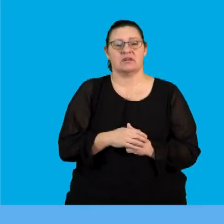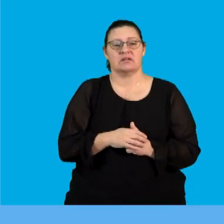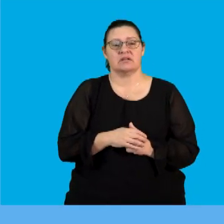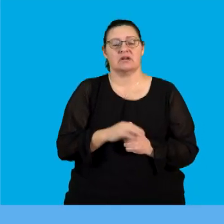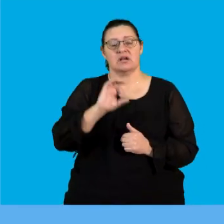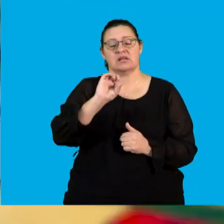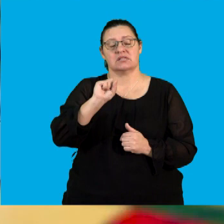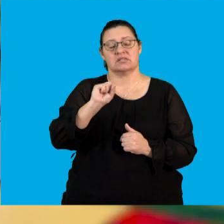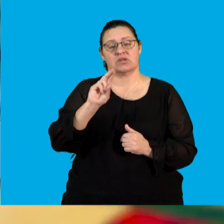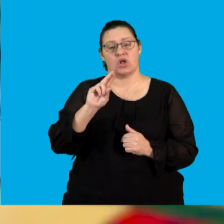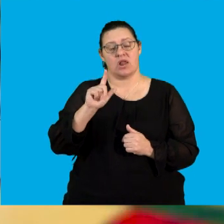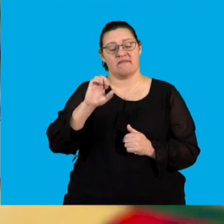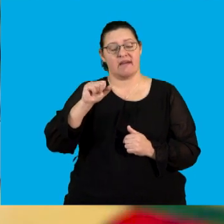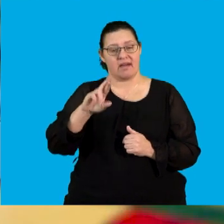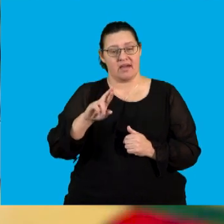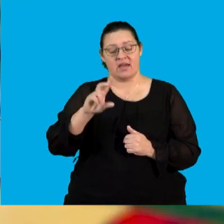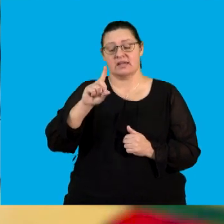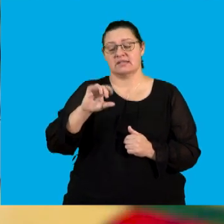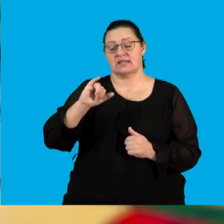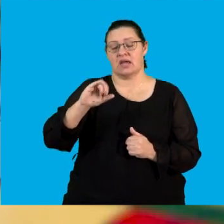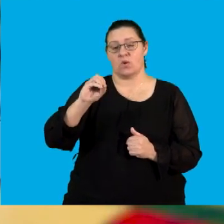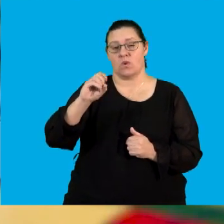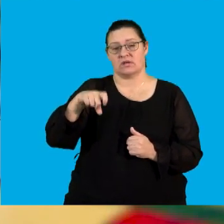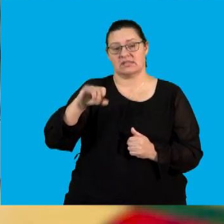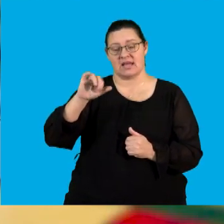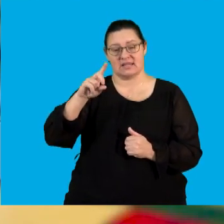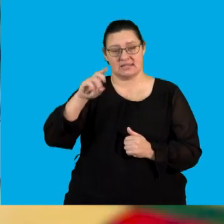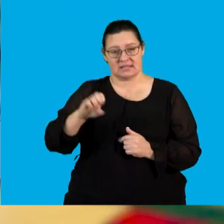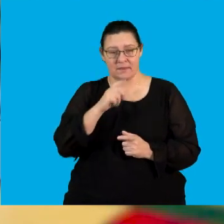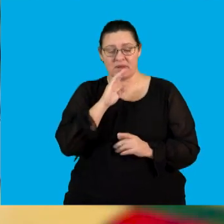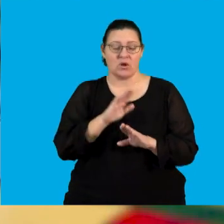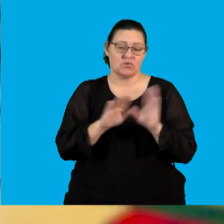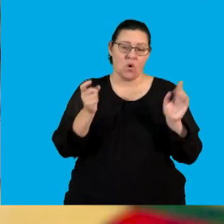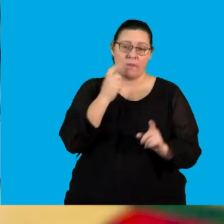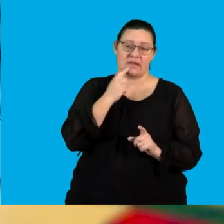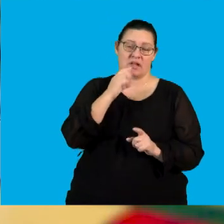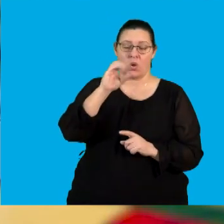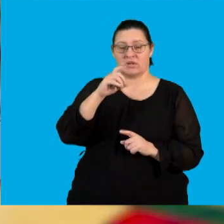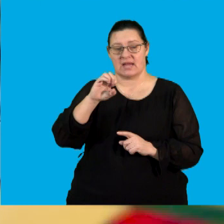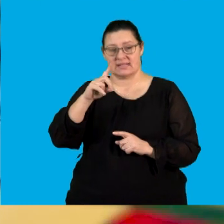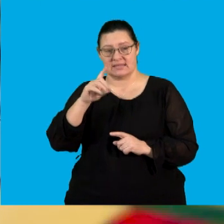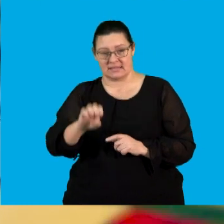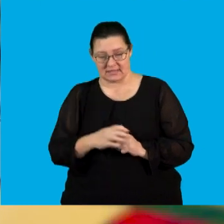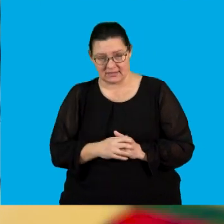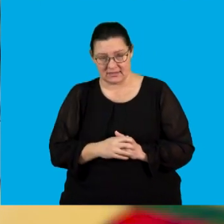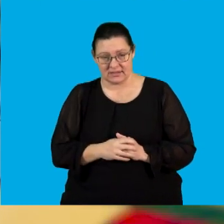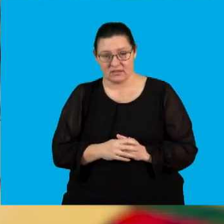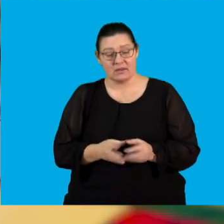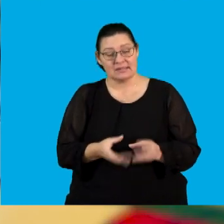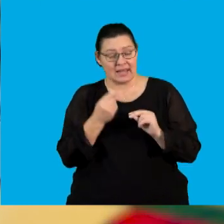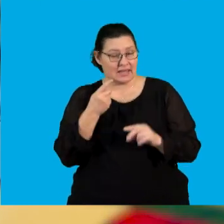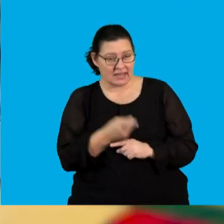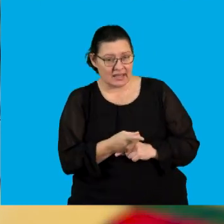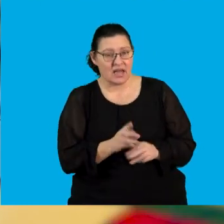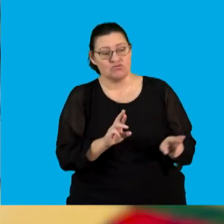dioxide? Remember, sulfur starts by reacting with oxygen to form the sulfur dioxide, being our non-metal oxide. So now, taking our